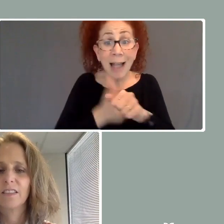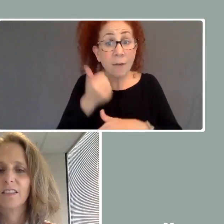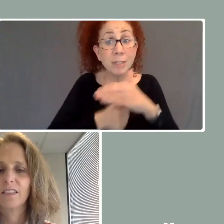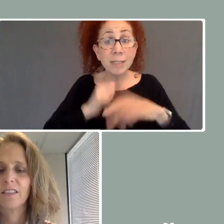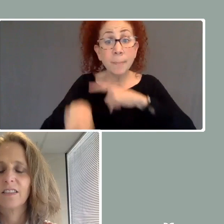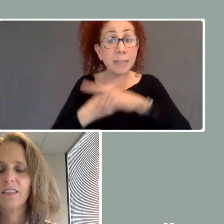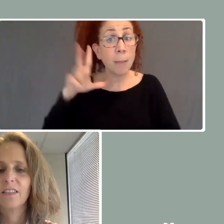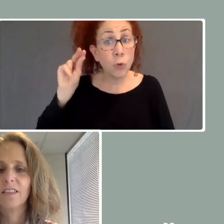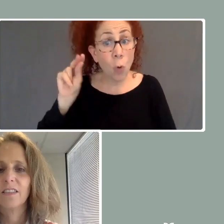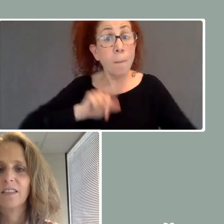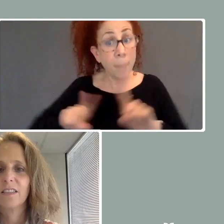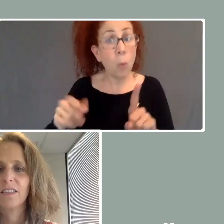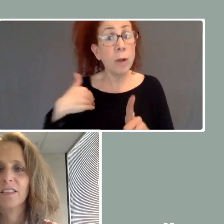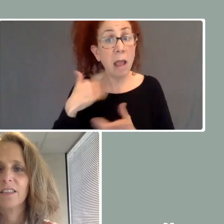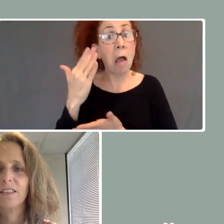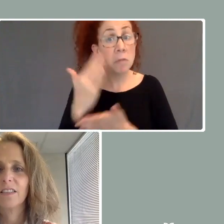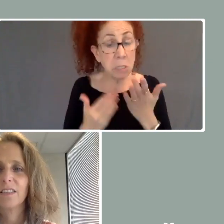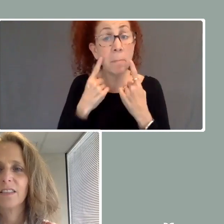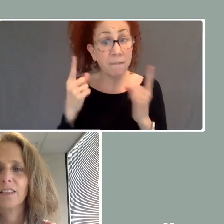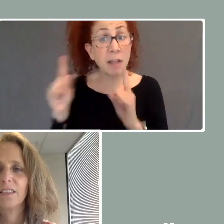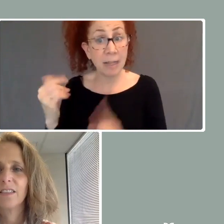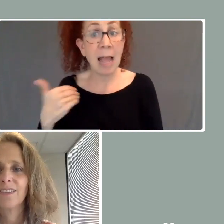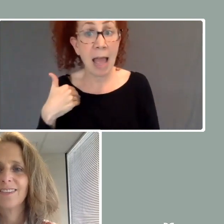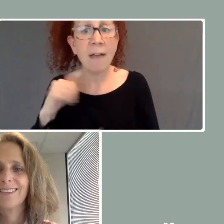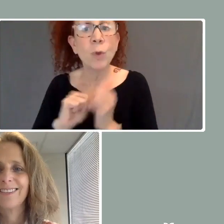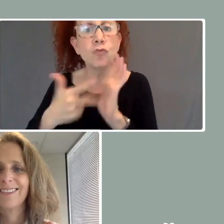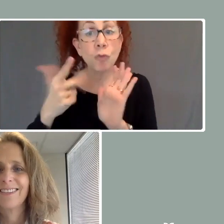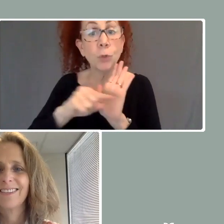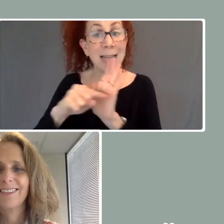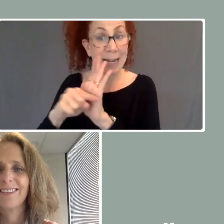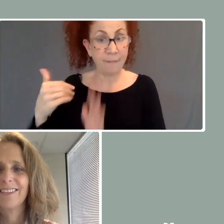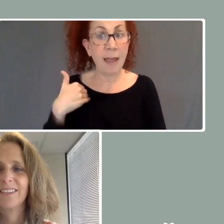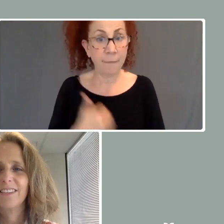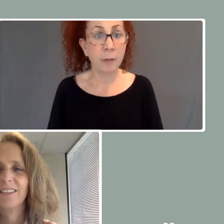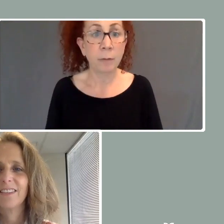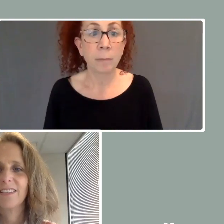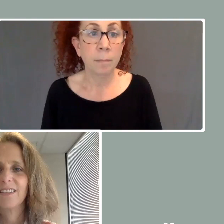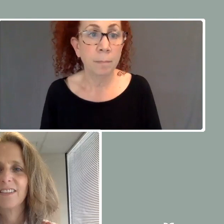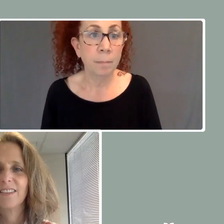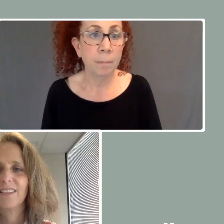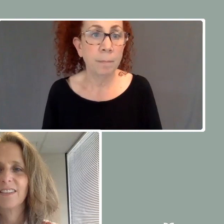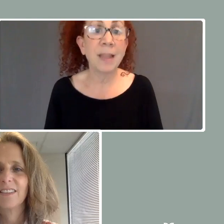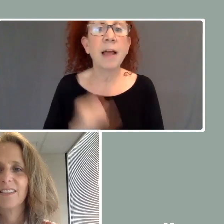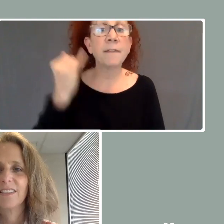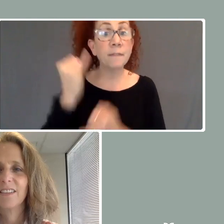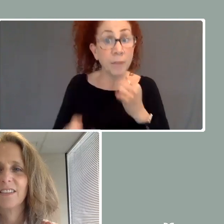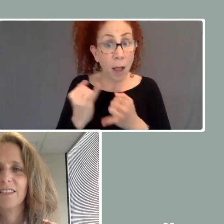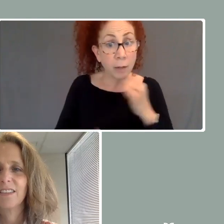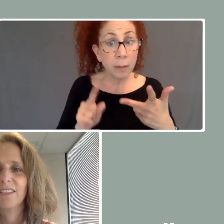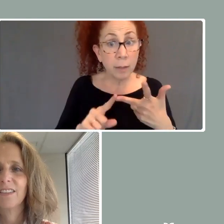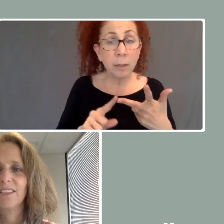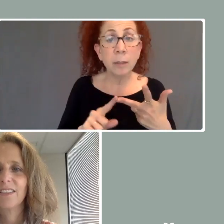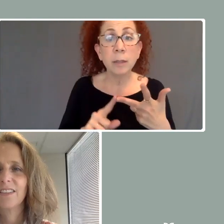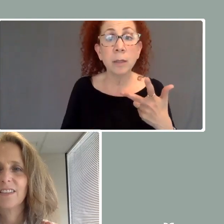but we do have a little bit of efficacy in the triple negative disease. And finally, not to